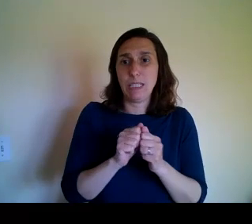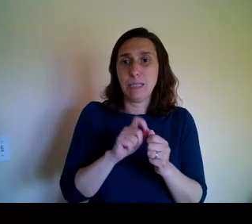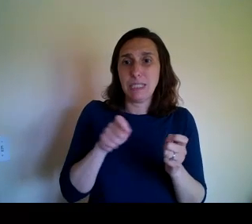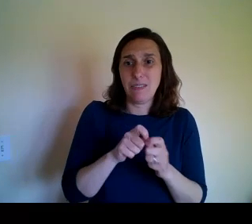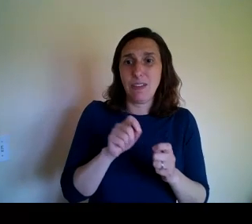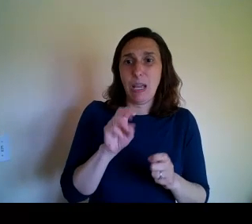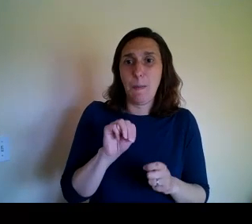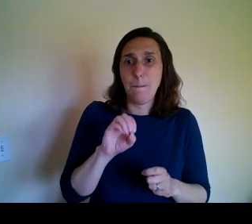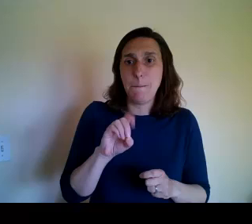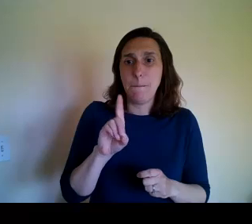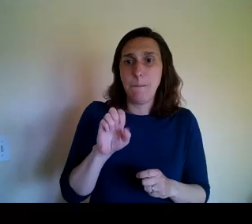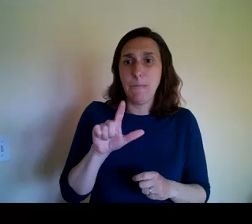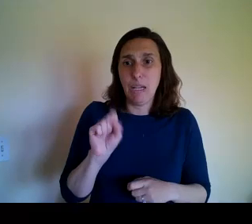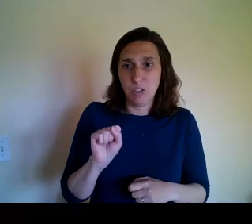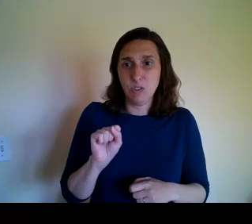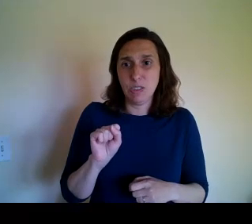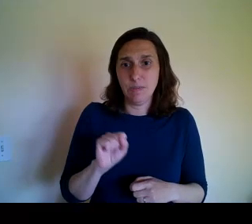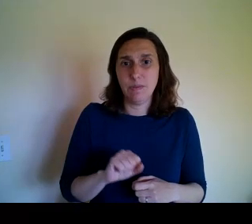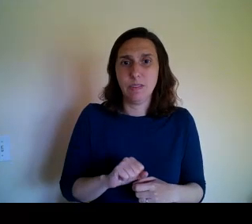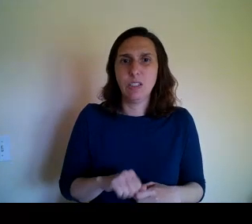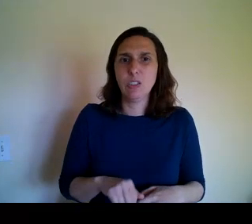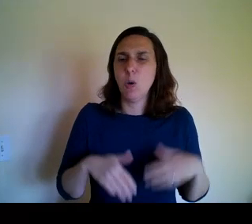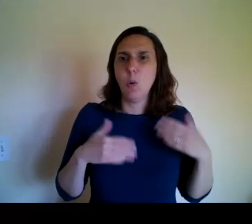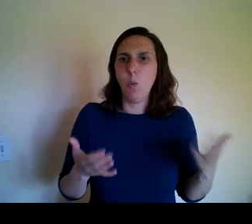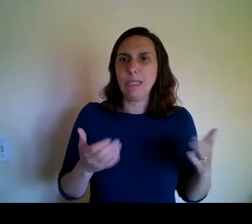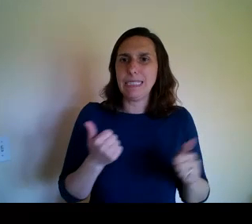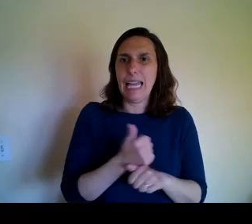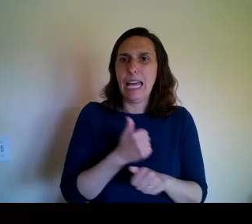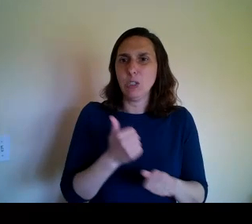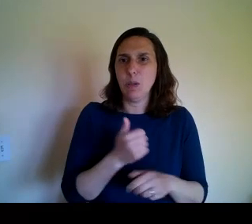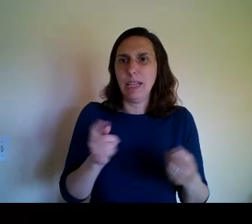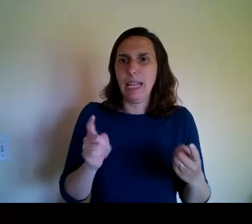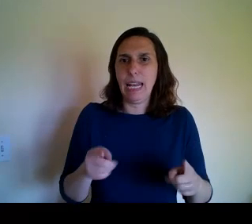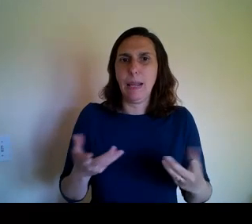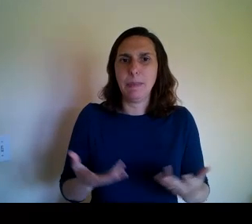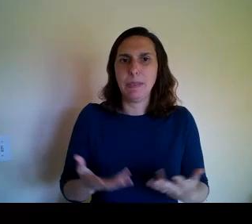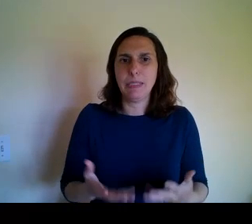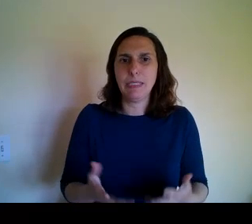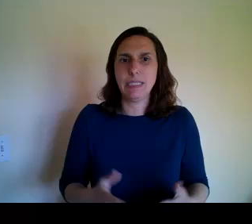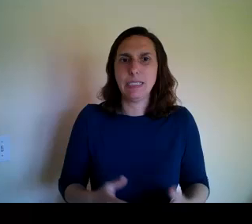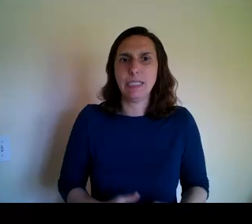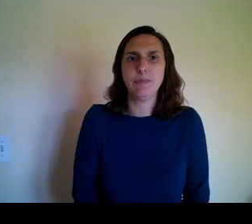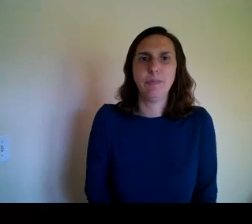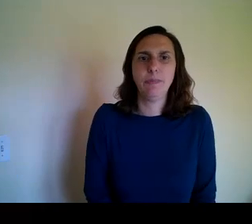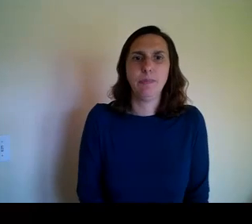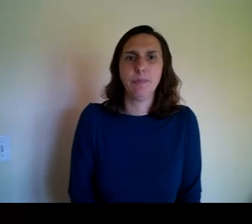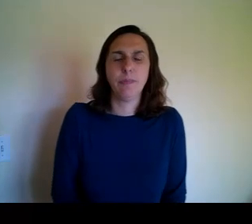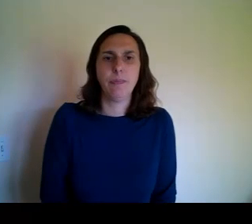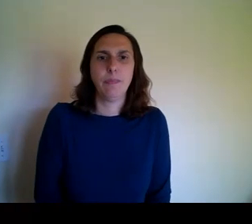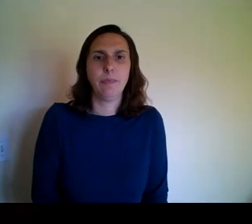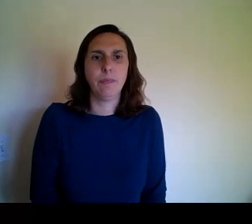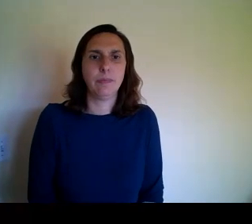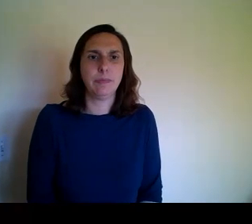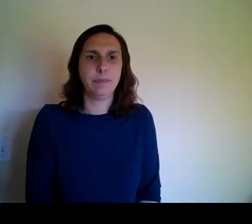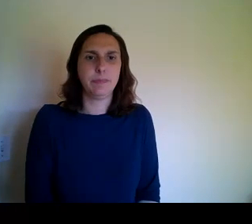let's look at the algebra that comes about from these. So we've been doing them with certain numbers. We're going to pull all of